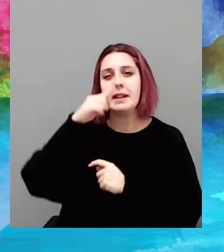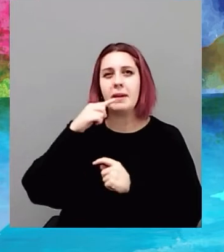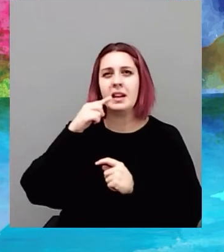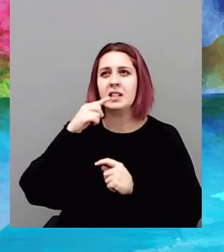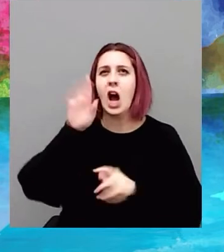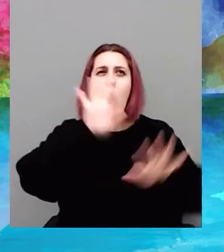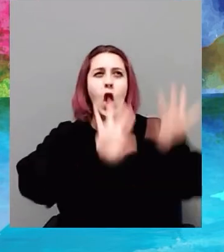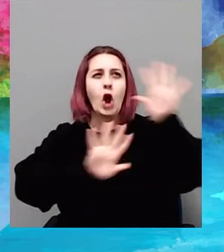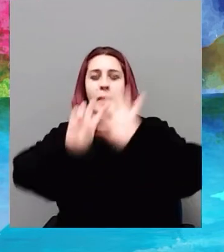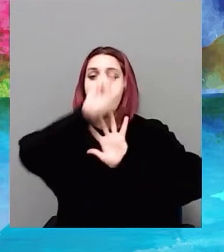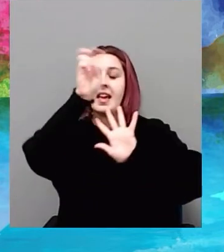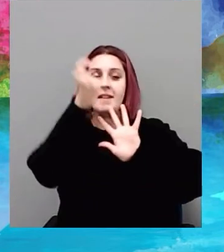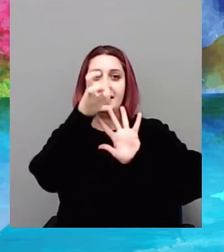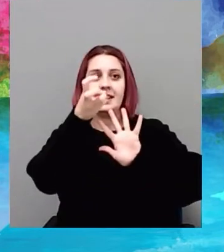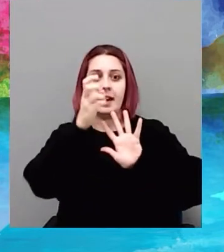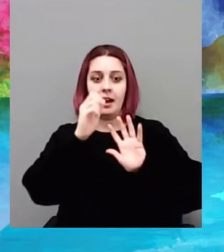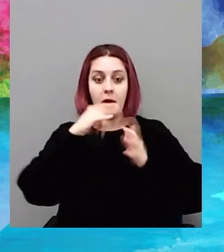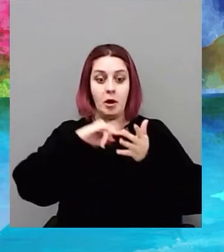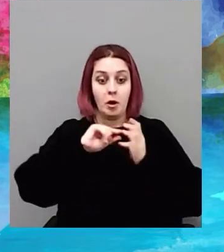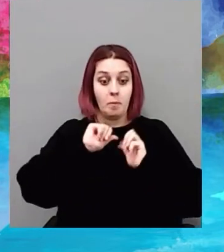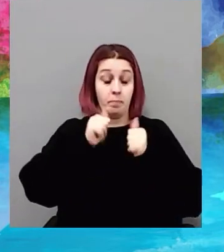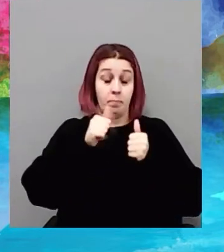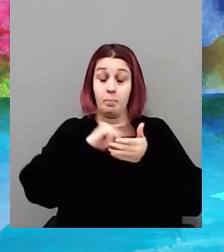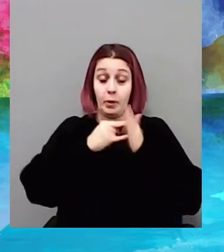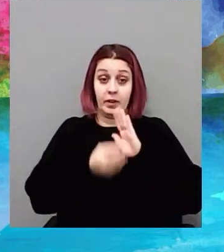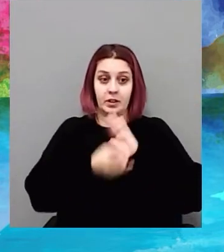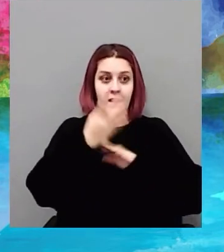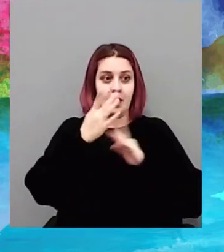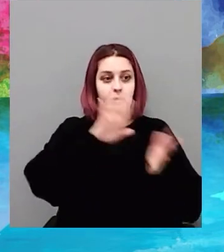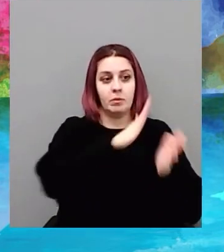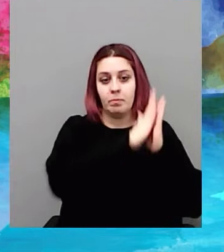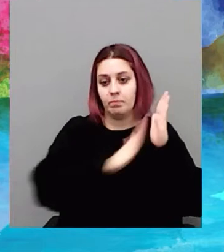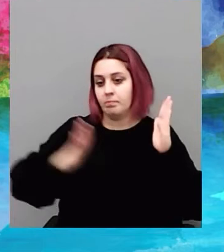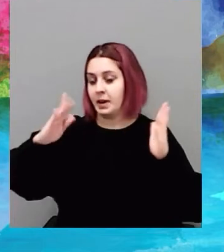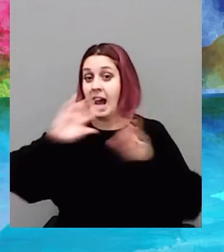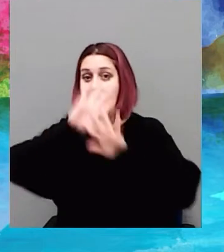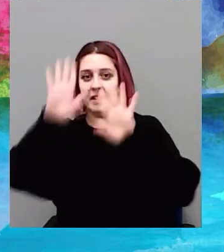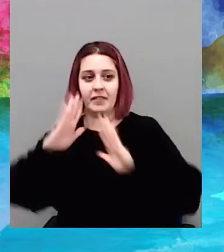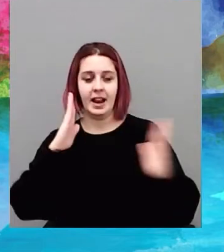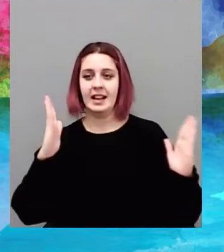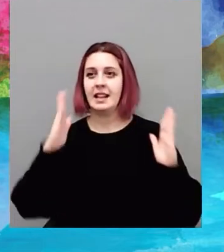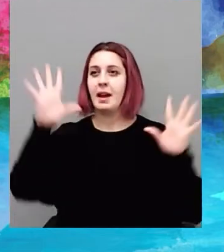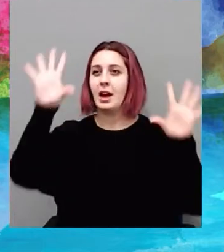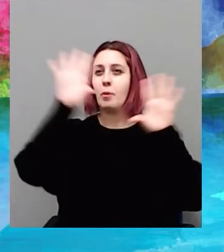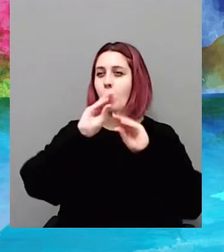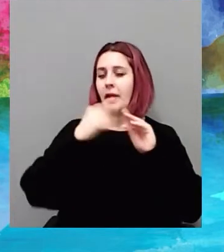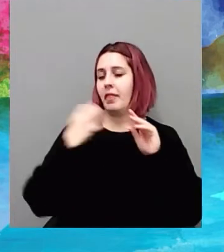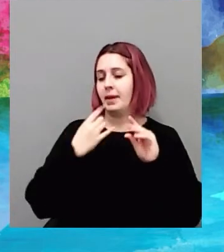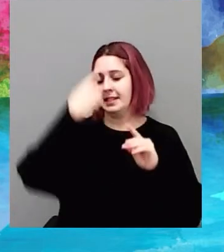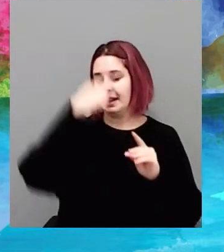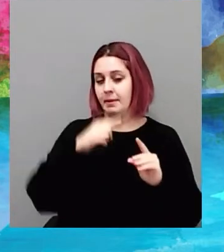that complexity of diversity from the very beginning of the design process all the way to the end.